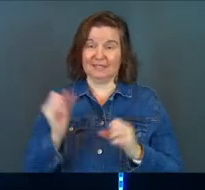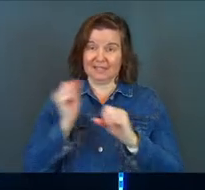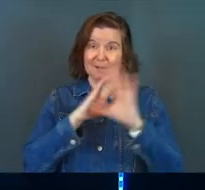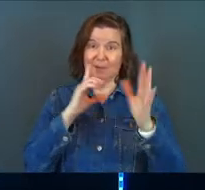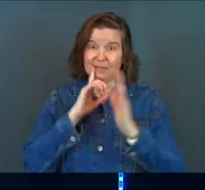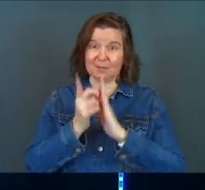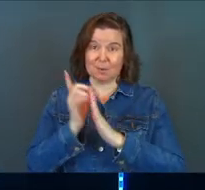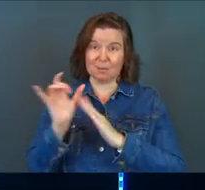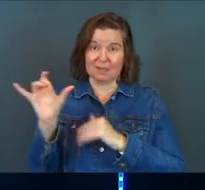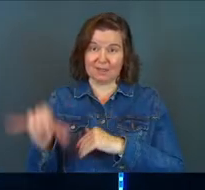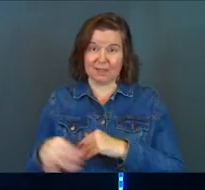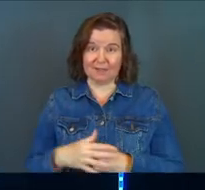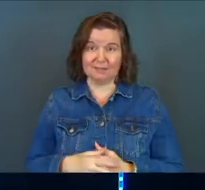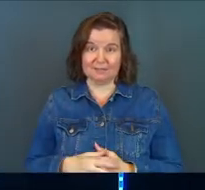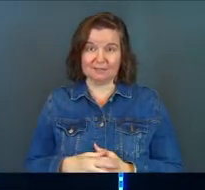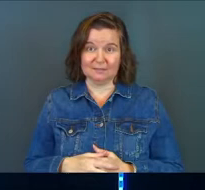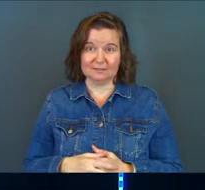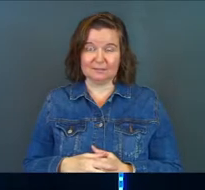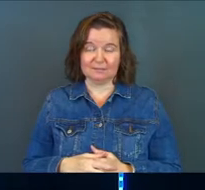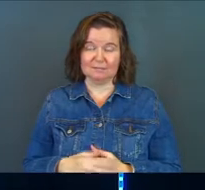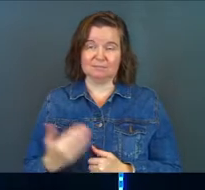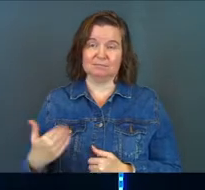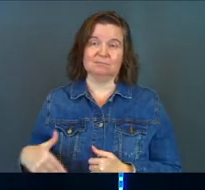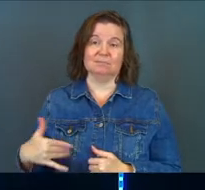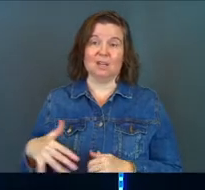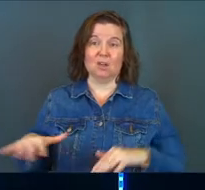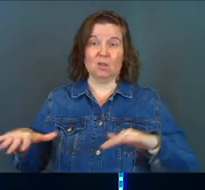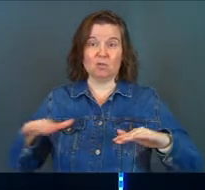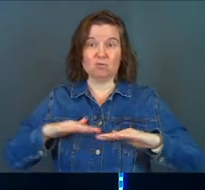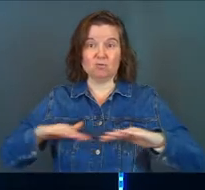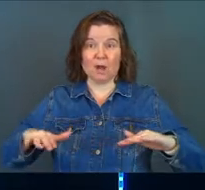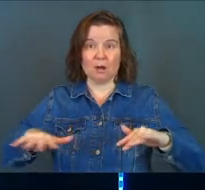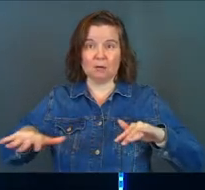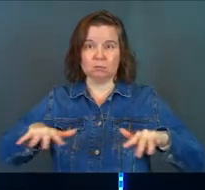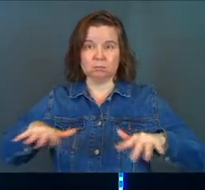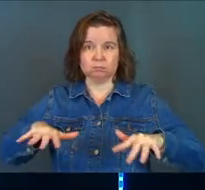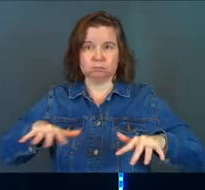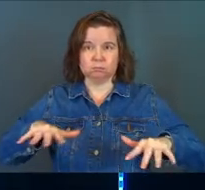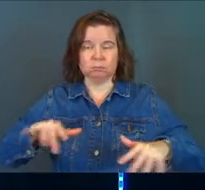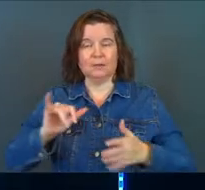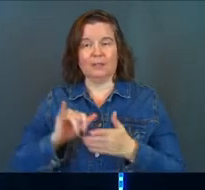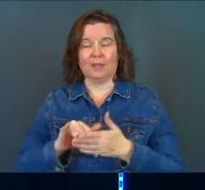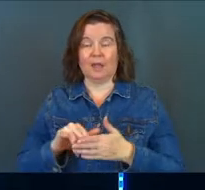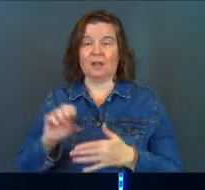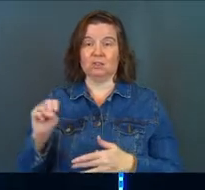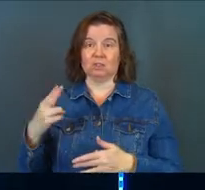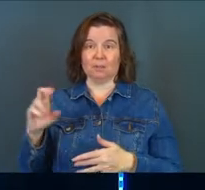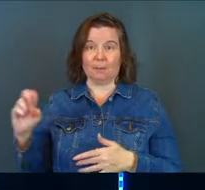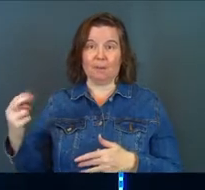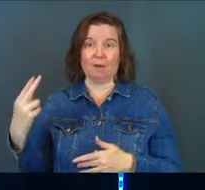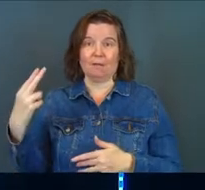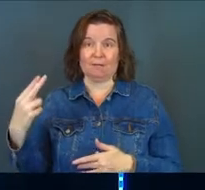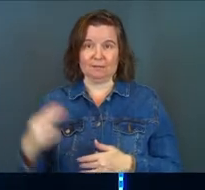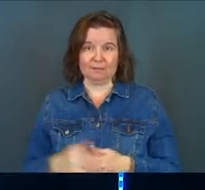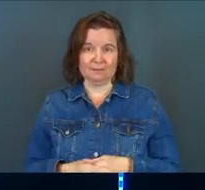Imagine a moment like that. It made the ground shake. That's Shabbat.